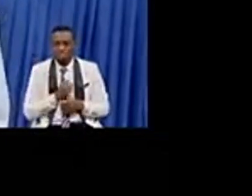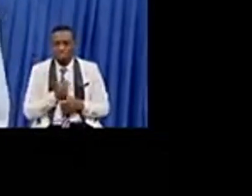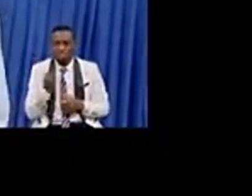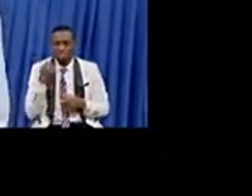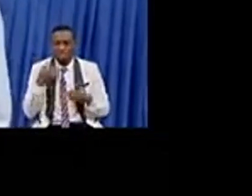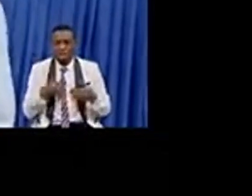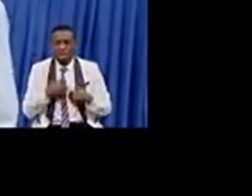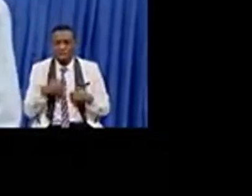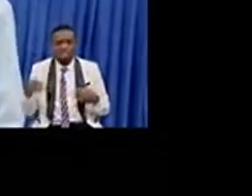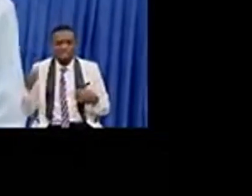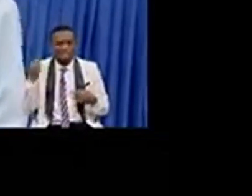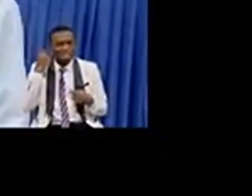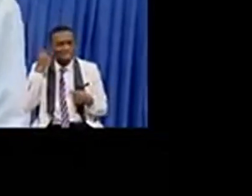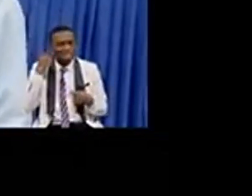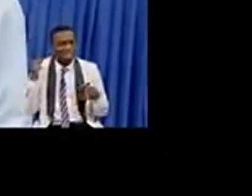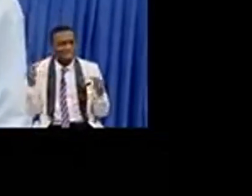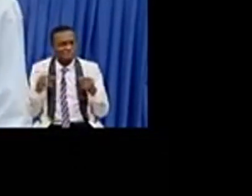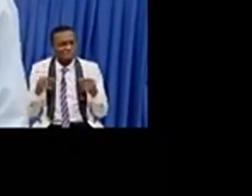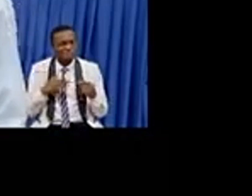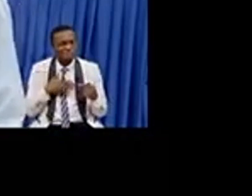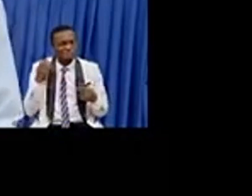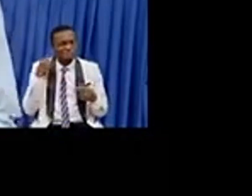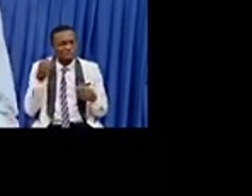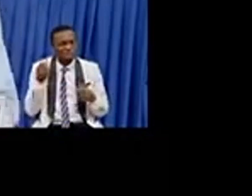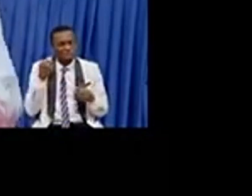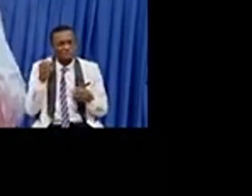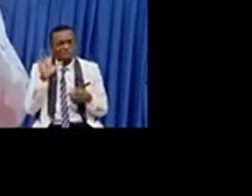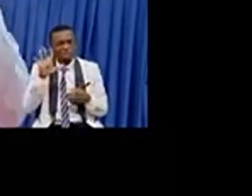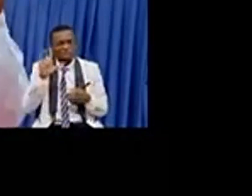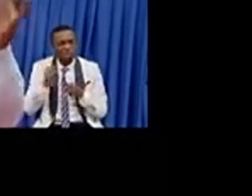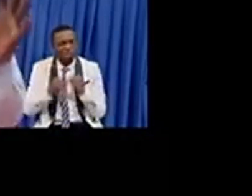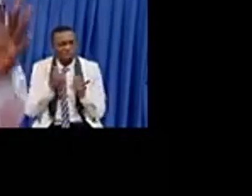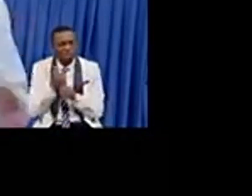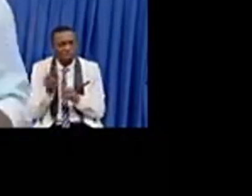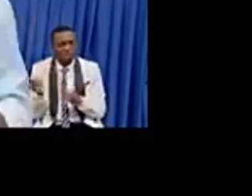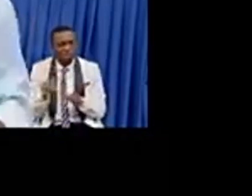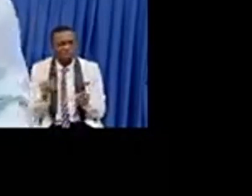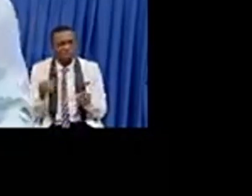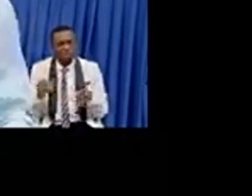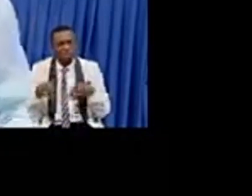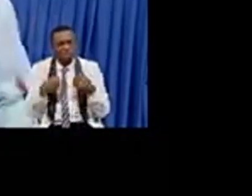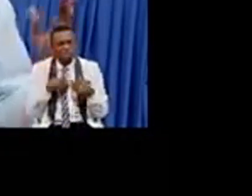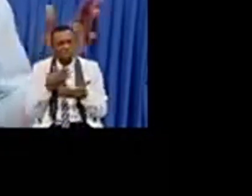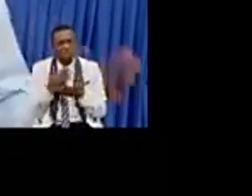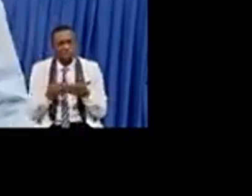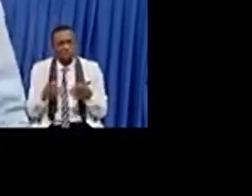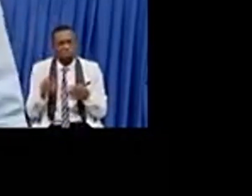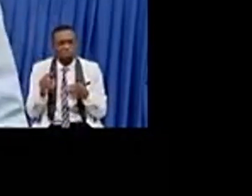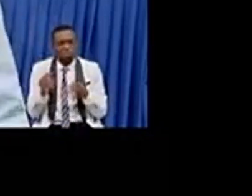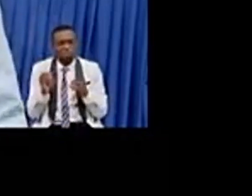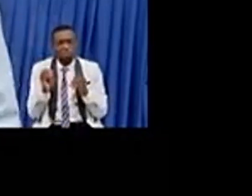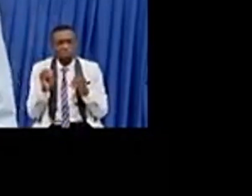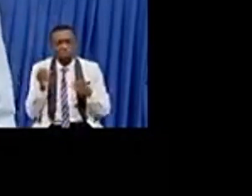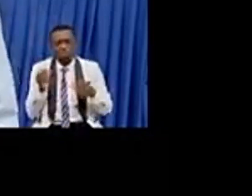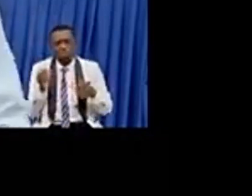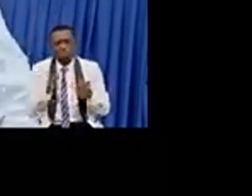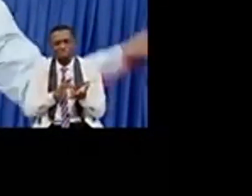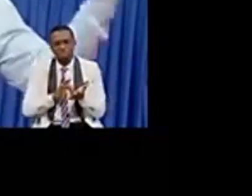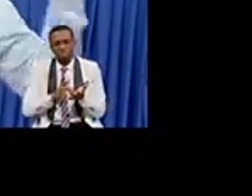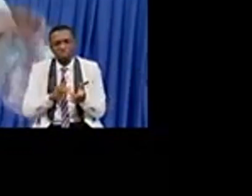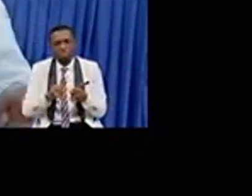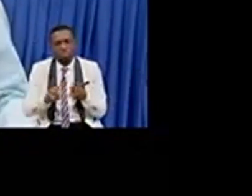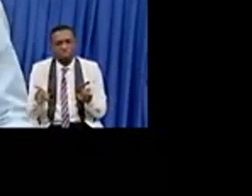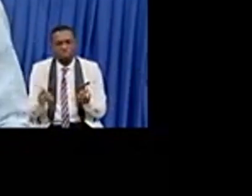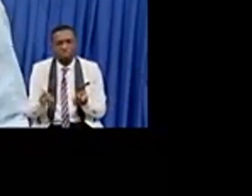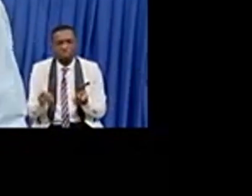problem. My ear was paining me. Almost 5 years now, they give me some treatment. Later, the ear stops. Then later, it come